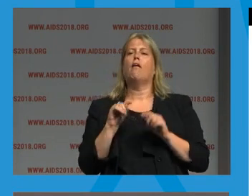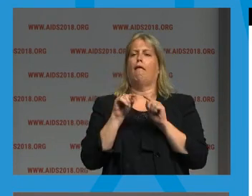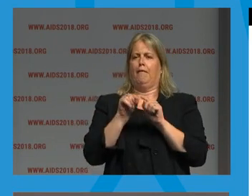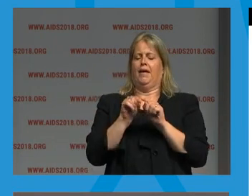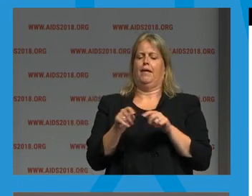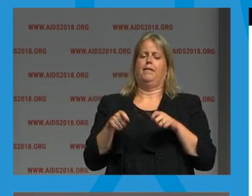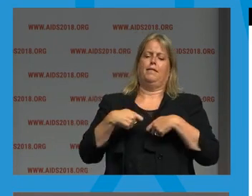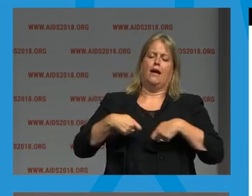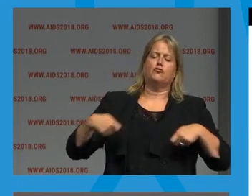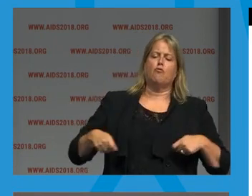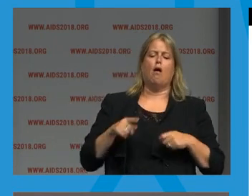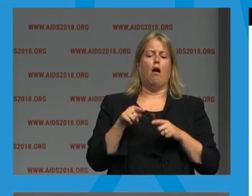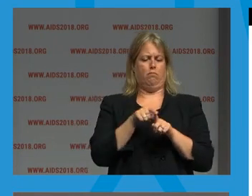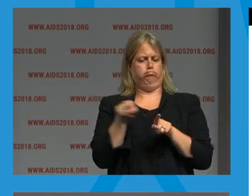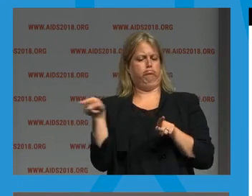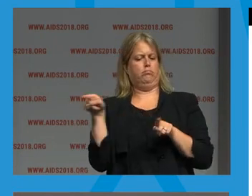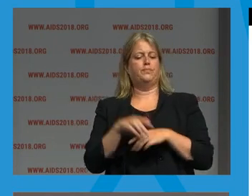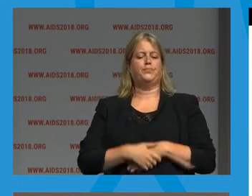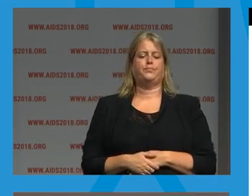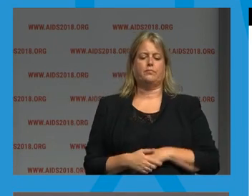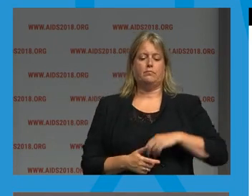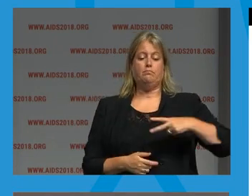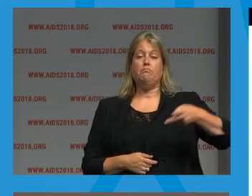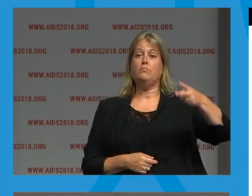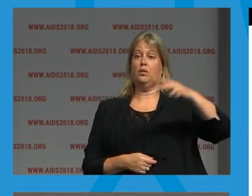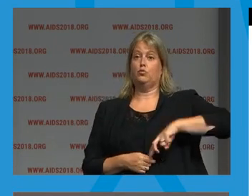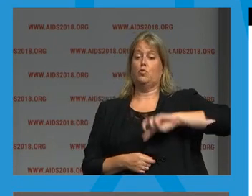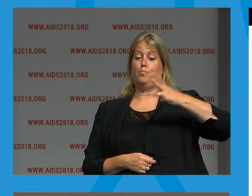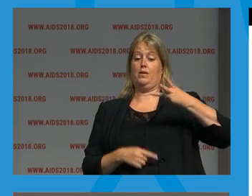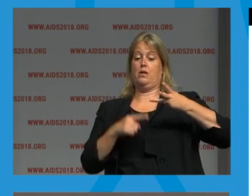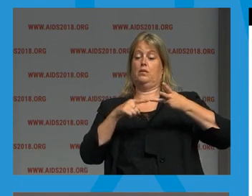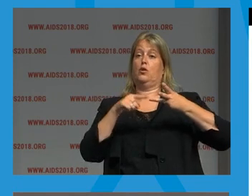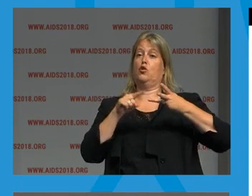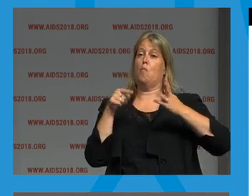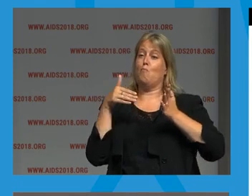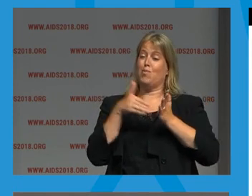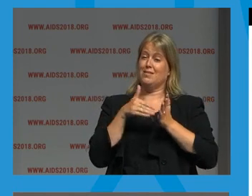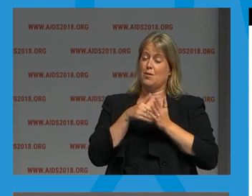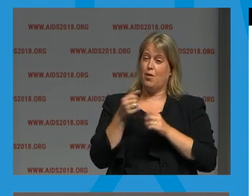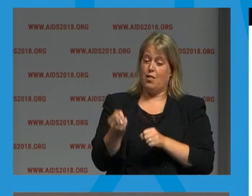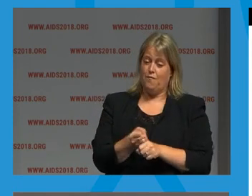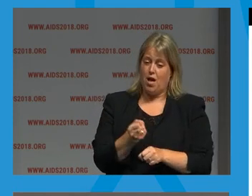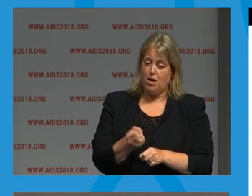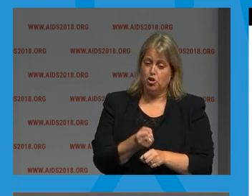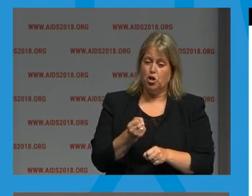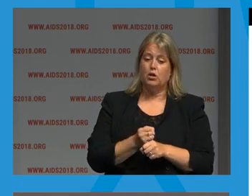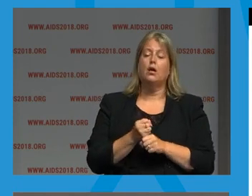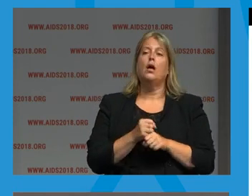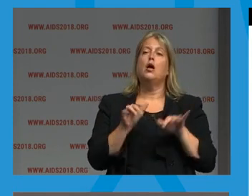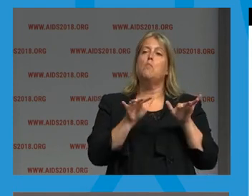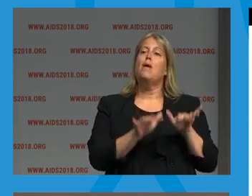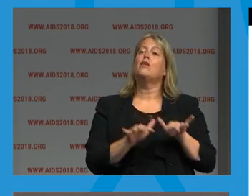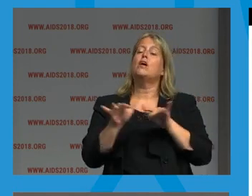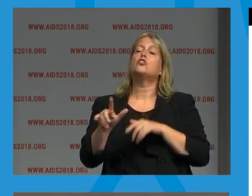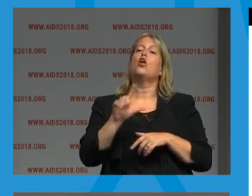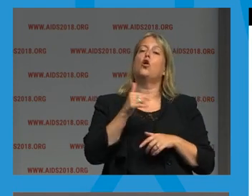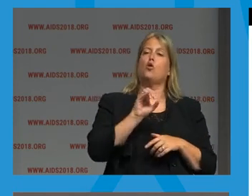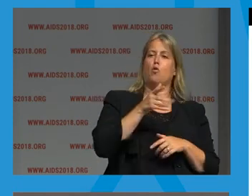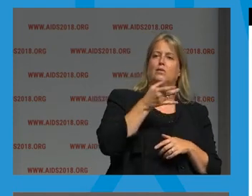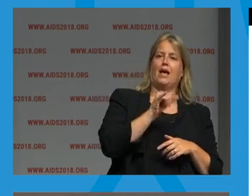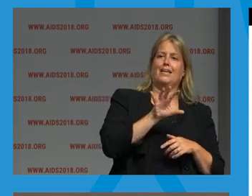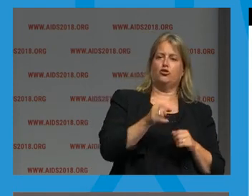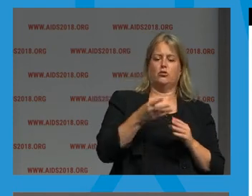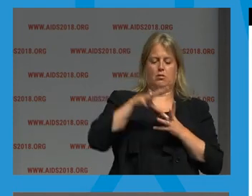is MADCAM, but importantly, its principal function is to mediate migration of leukocytes to the